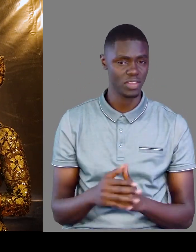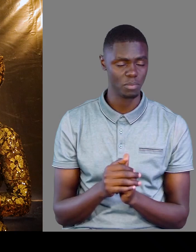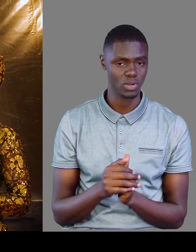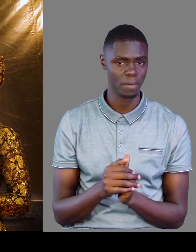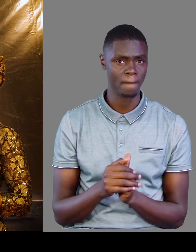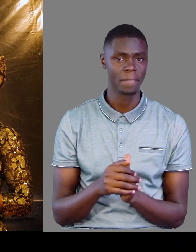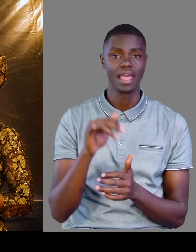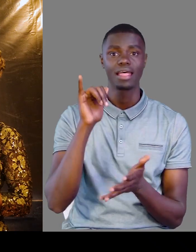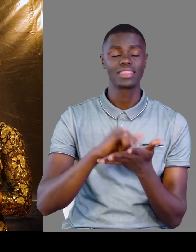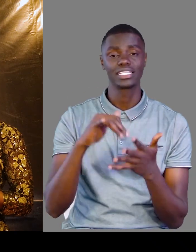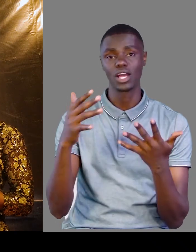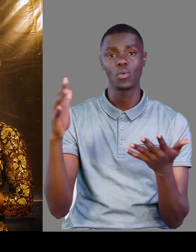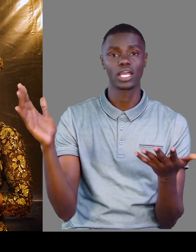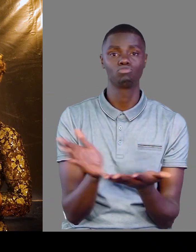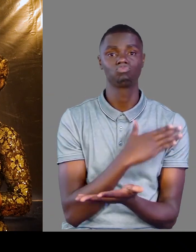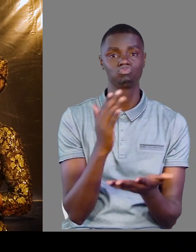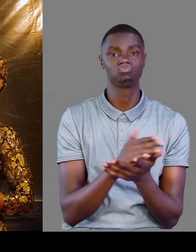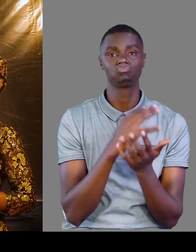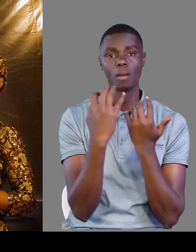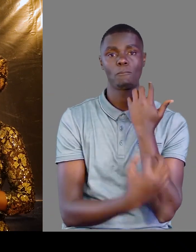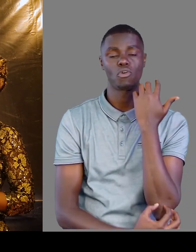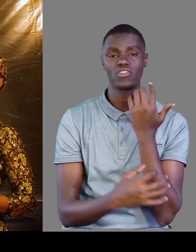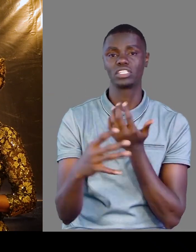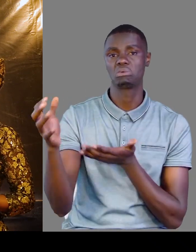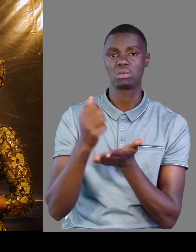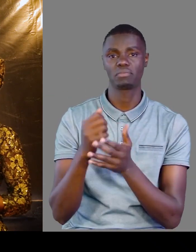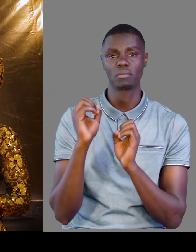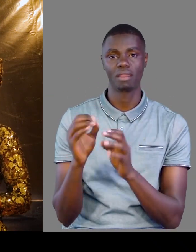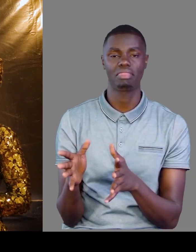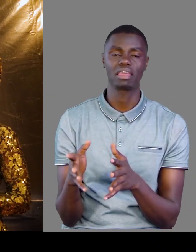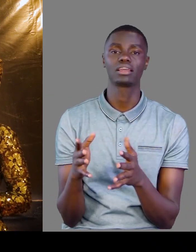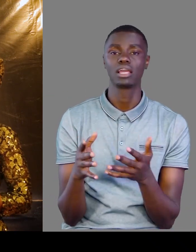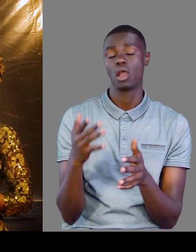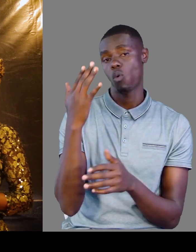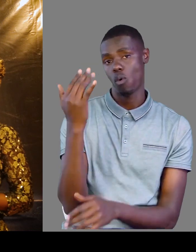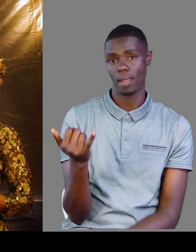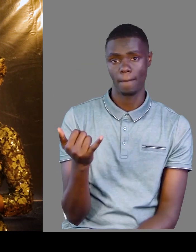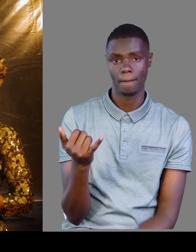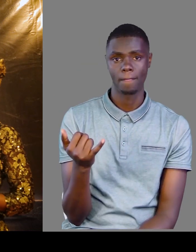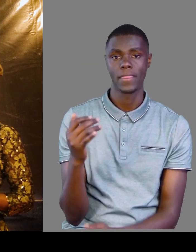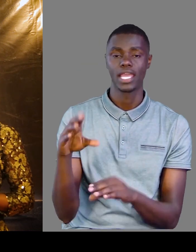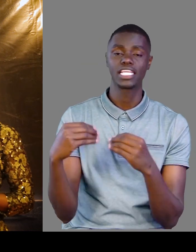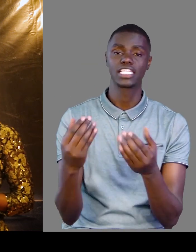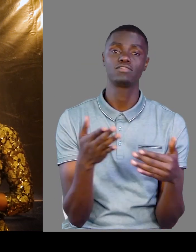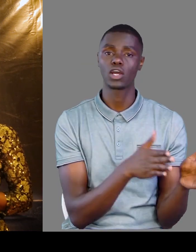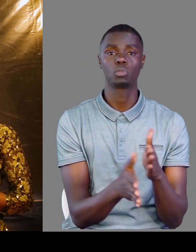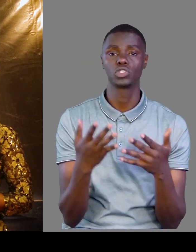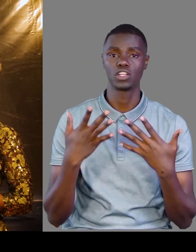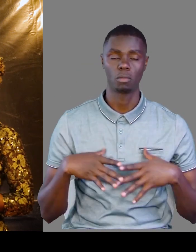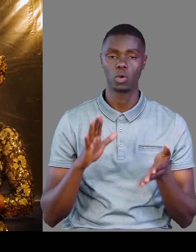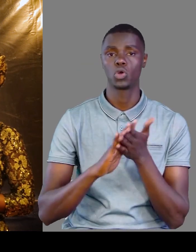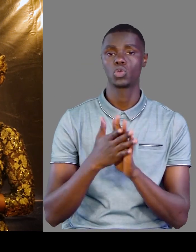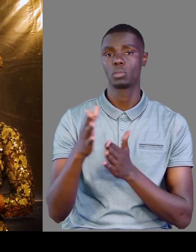tunaweza alleviate things like poverty, unemployment, and so on and so forth, because it gives a chance for people to be